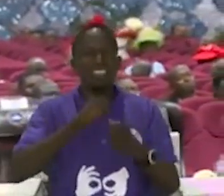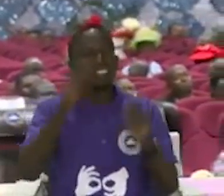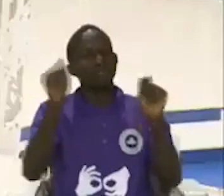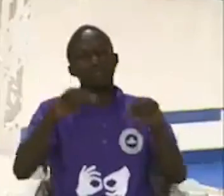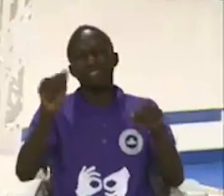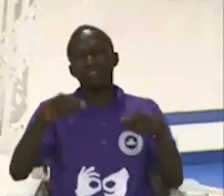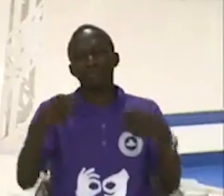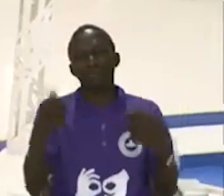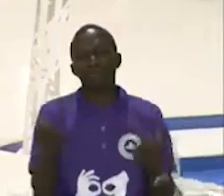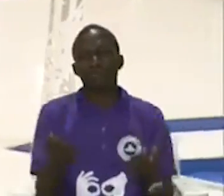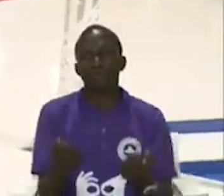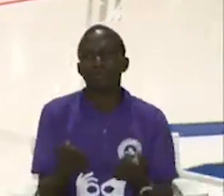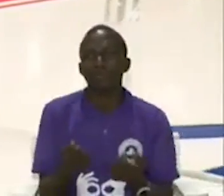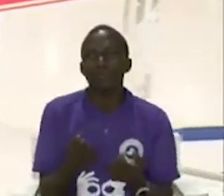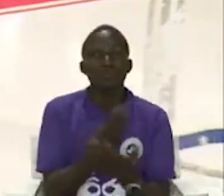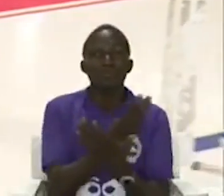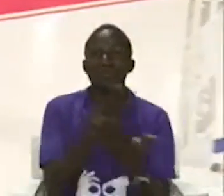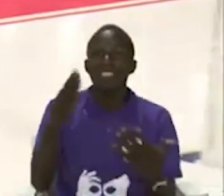time.